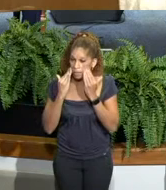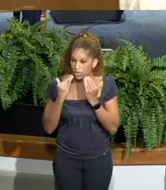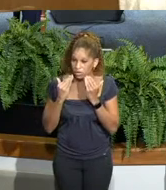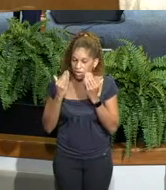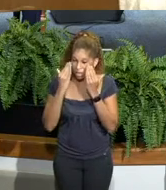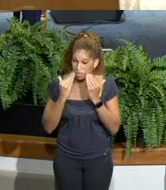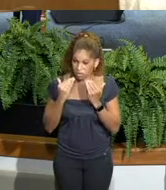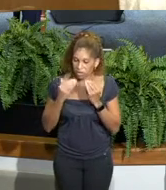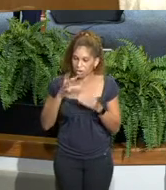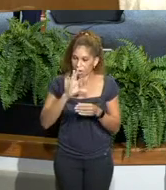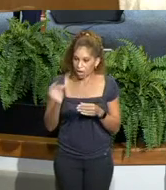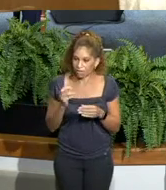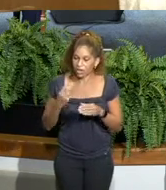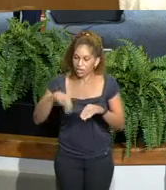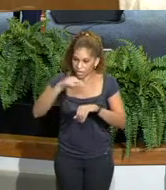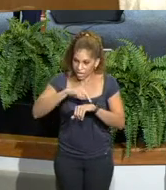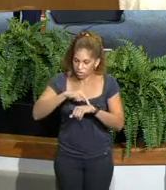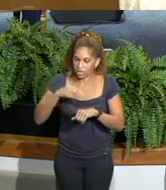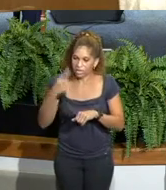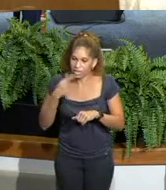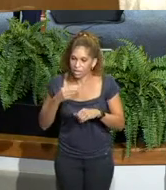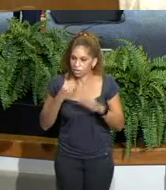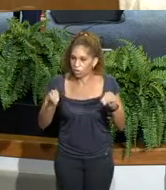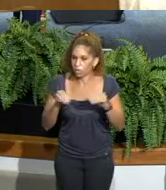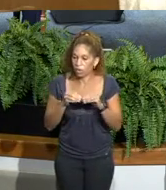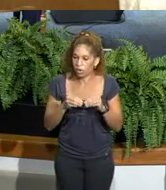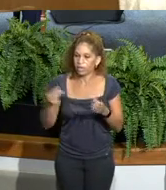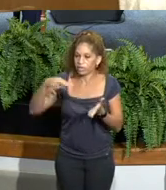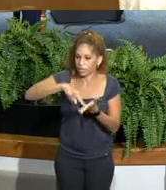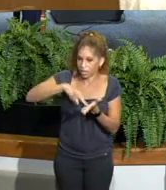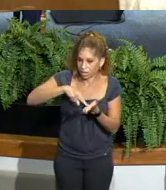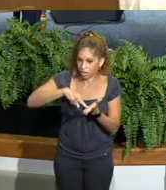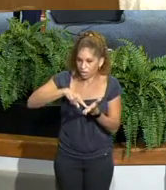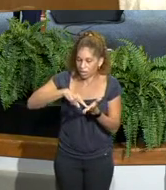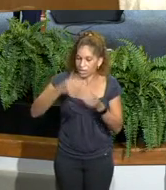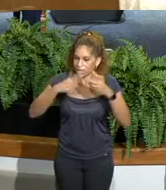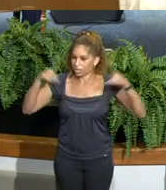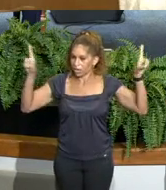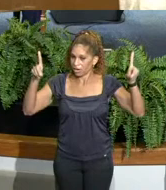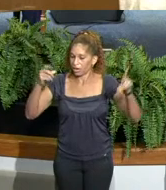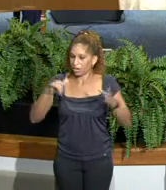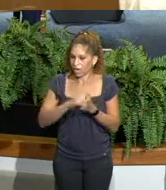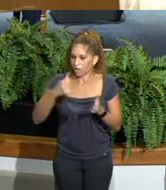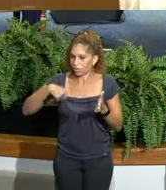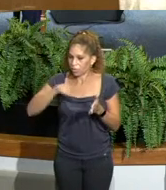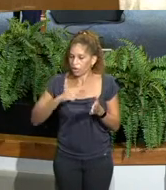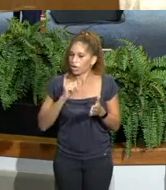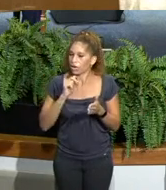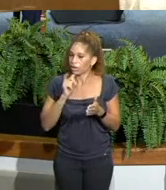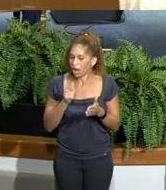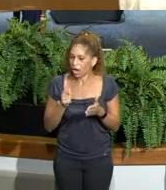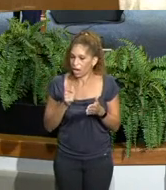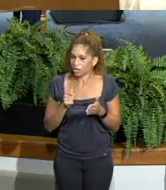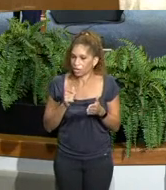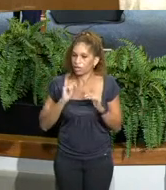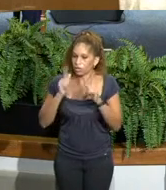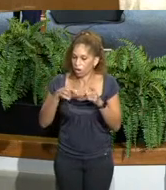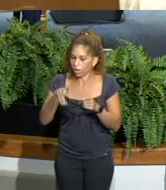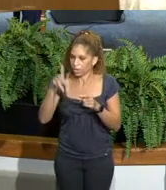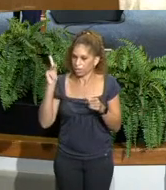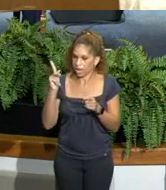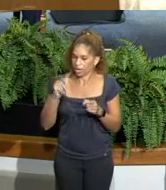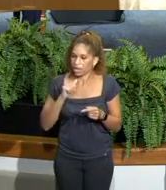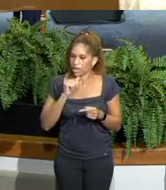misery of this nation and say no more. We must stand up and declare that we are not going backwards and we are